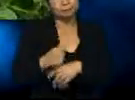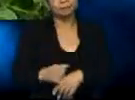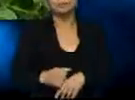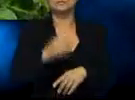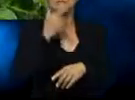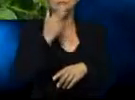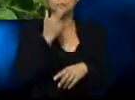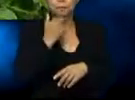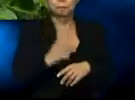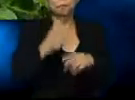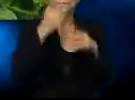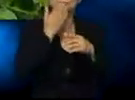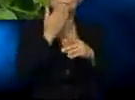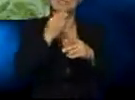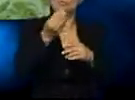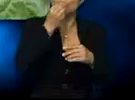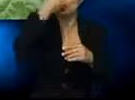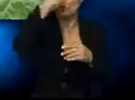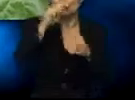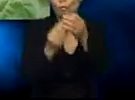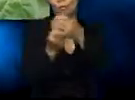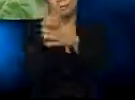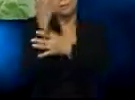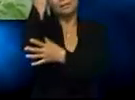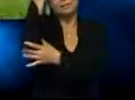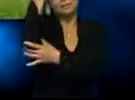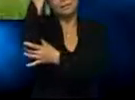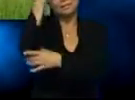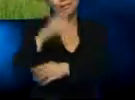Glucose is the food for the plant.